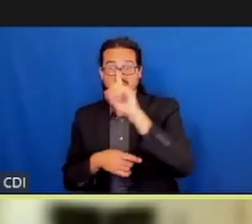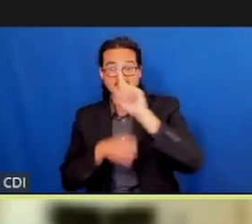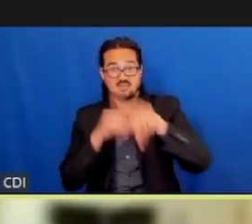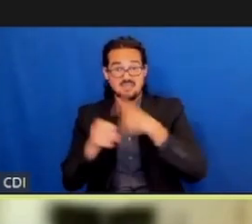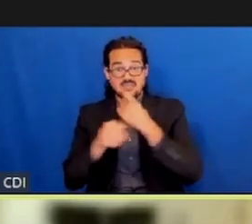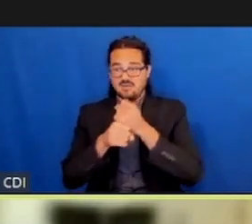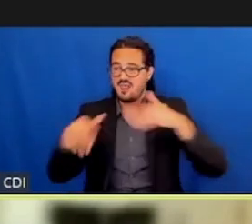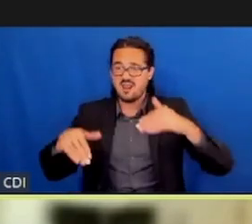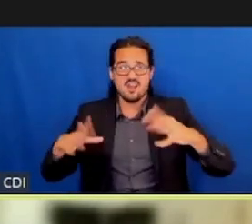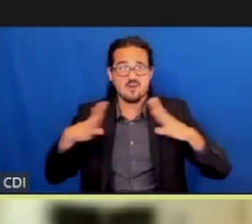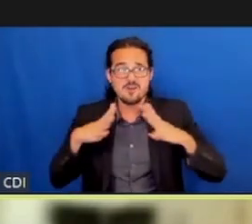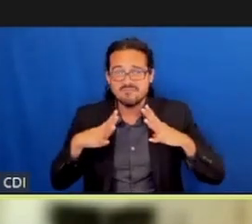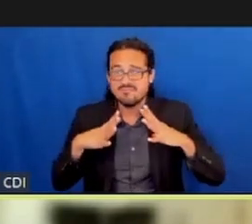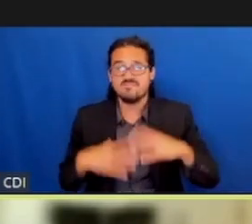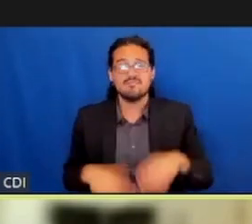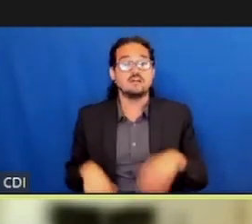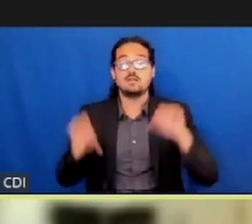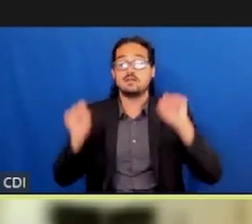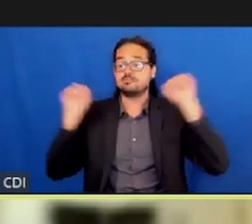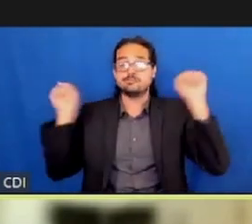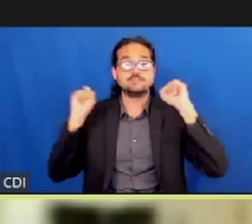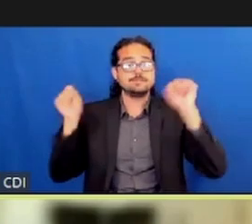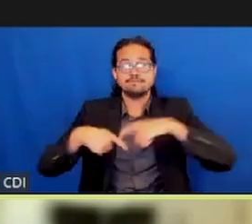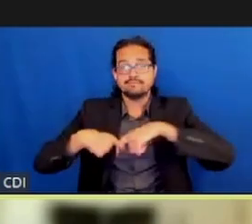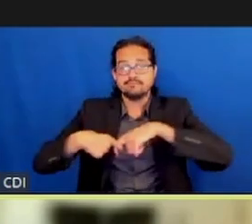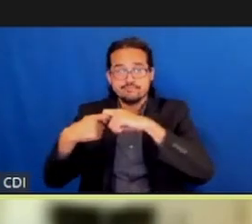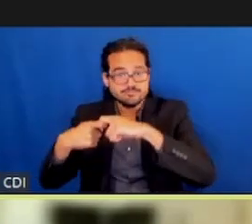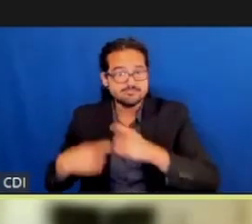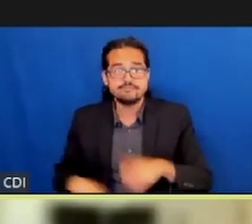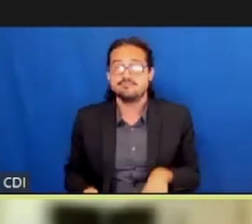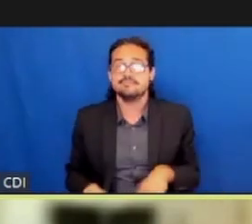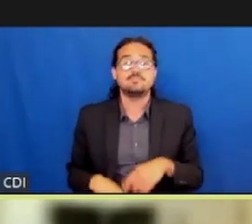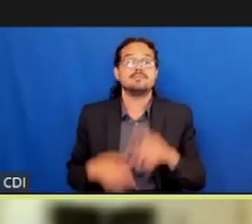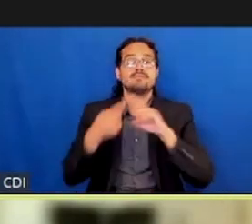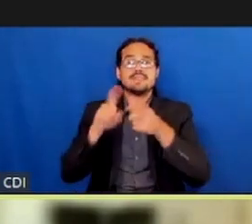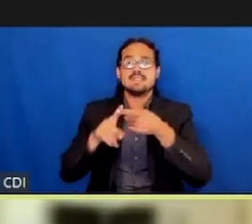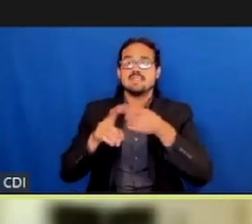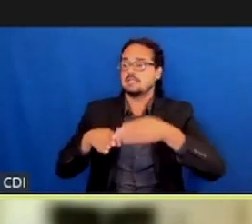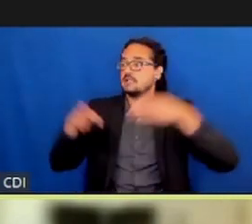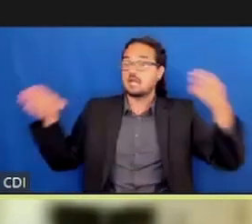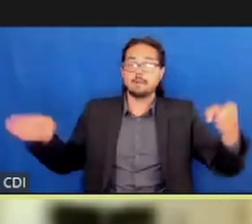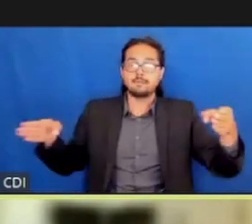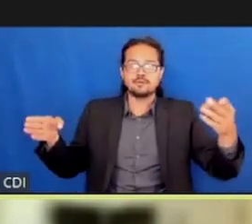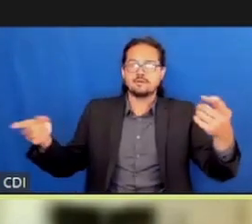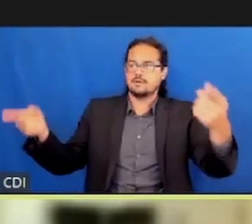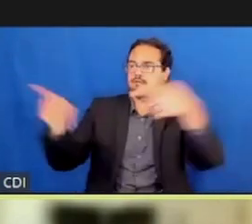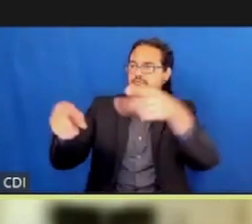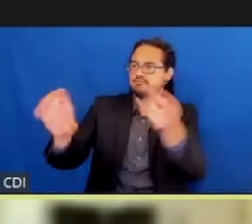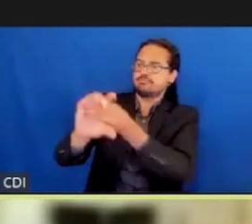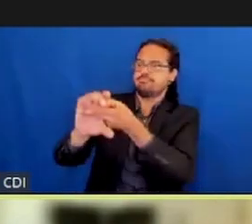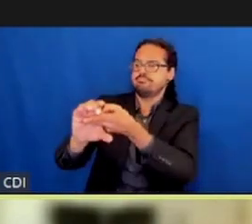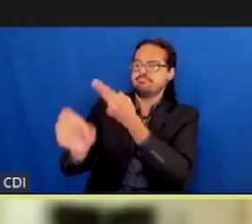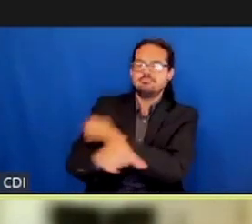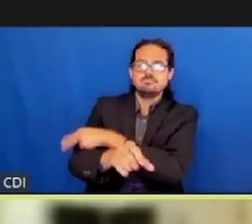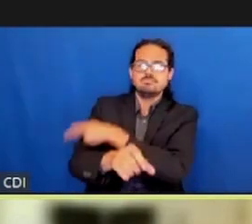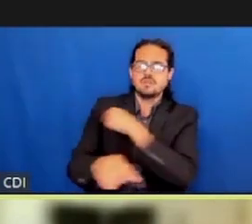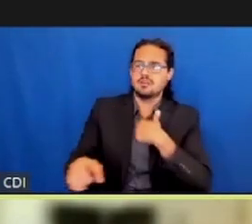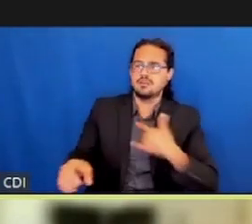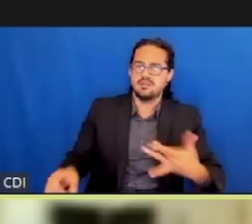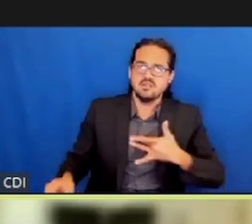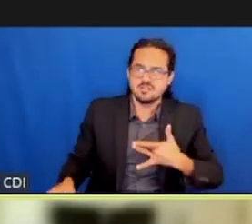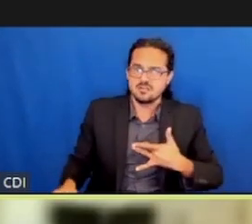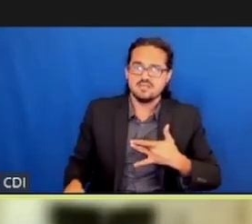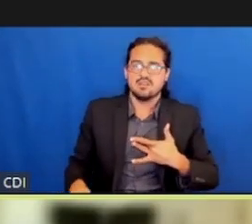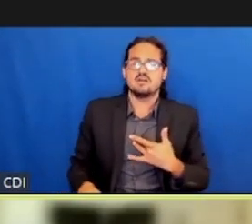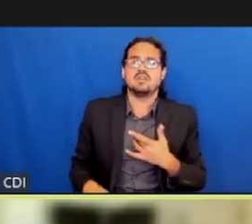our friends and neighbors and colleagues in the hospital, and it was some of our greatest fears not to see them in the ICU. And there's a deep exhaustion